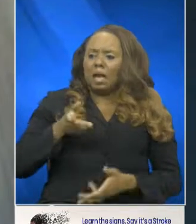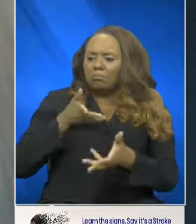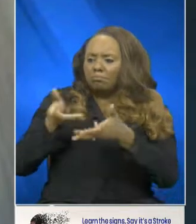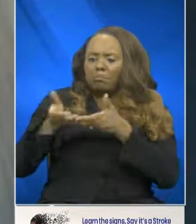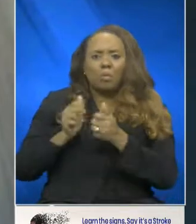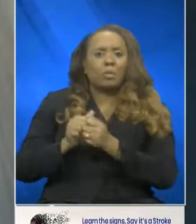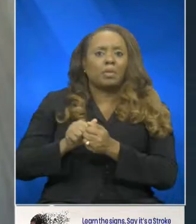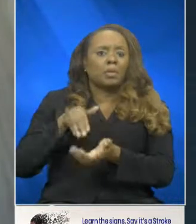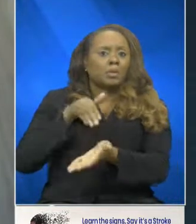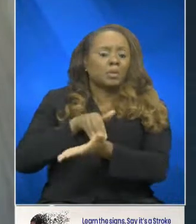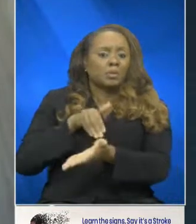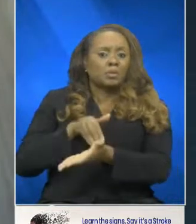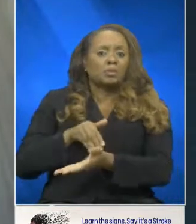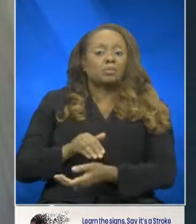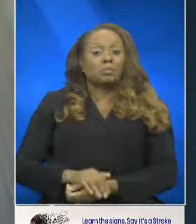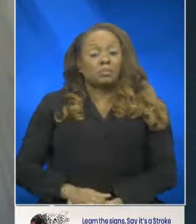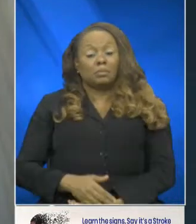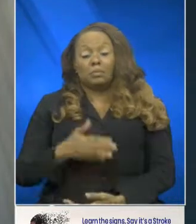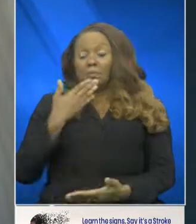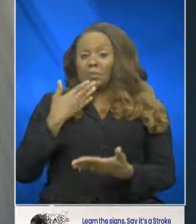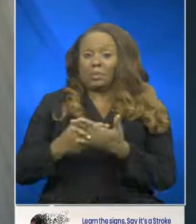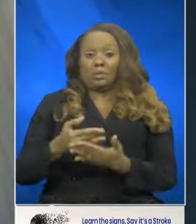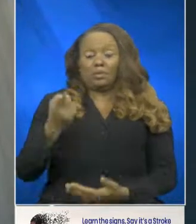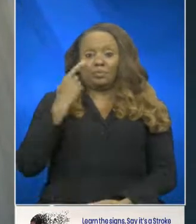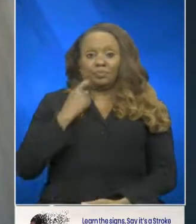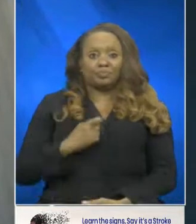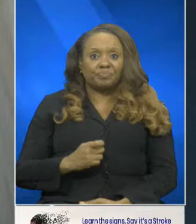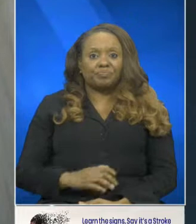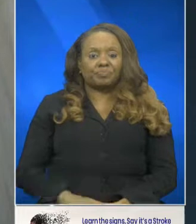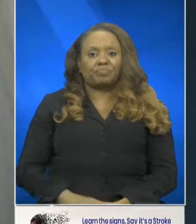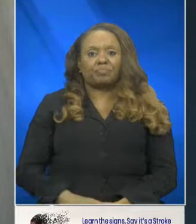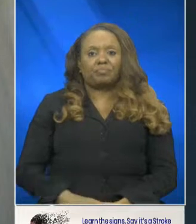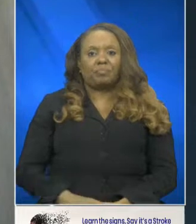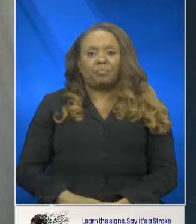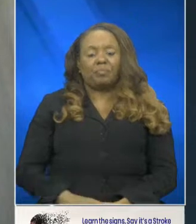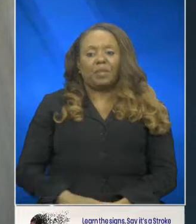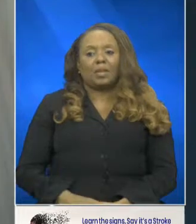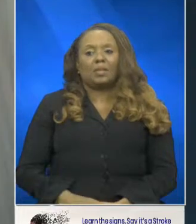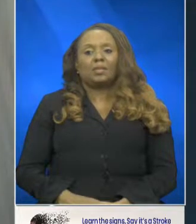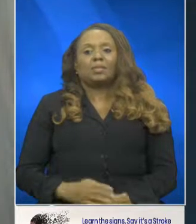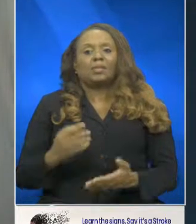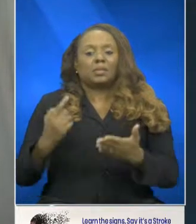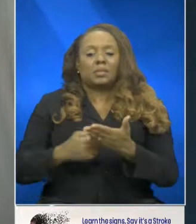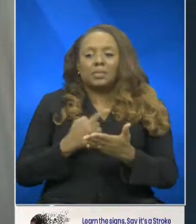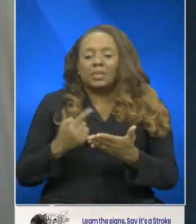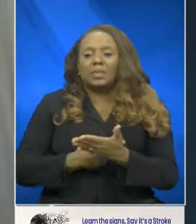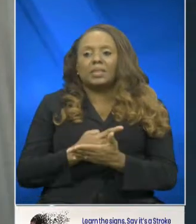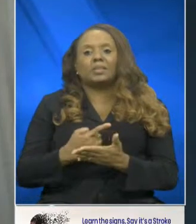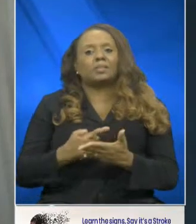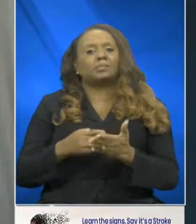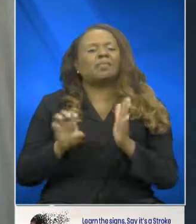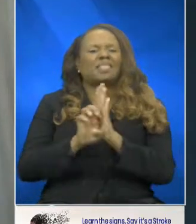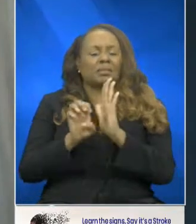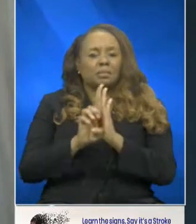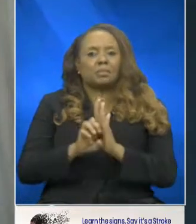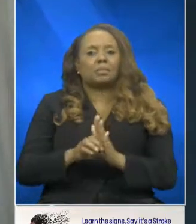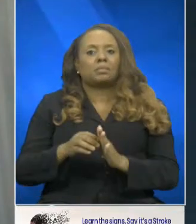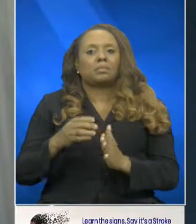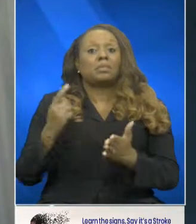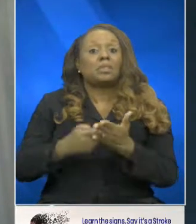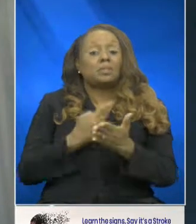for example, and that's a very good question, have an interesting side effect. For example, with men, some of